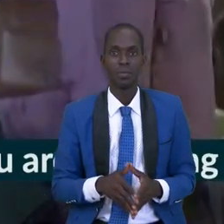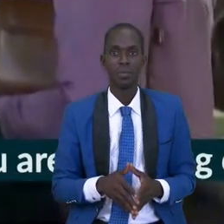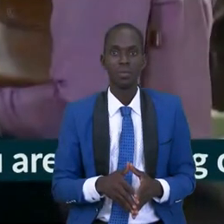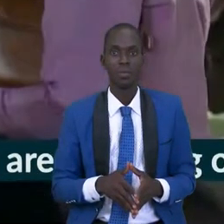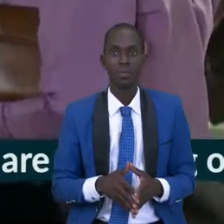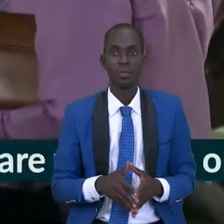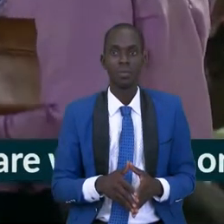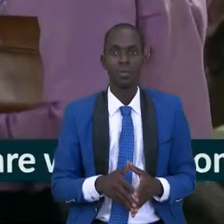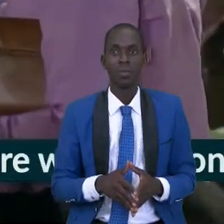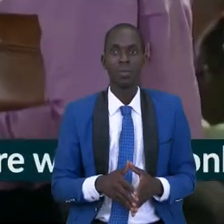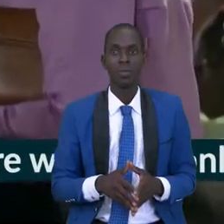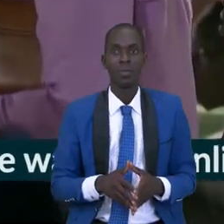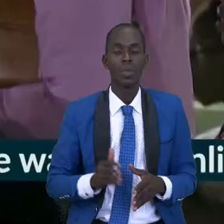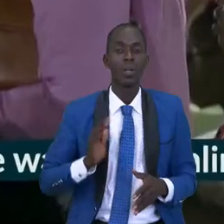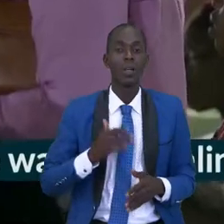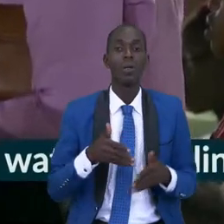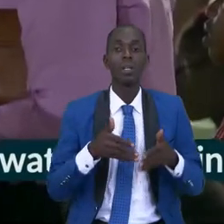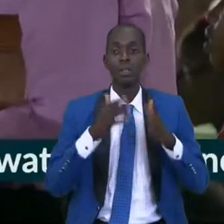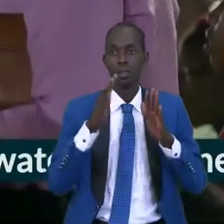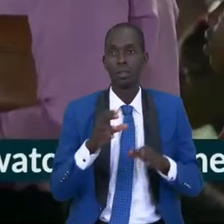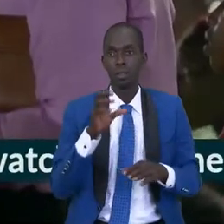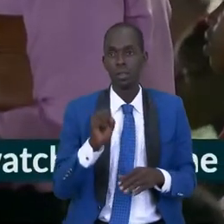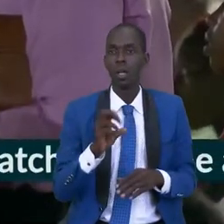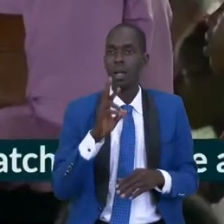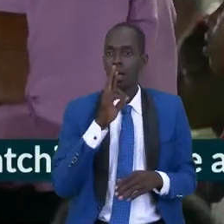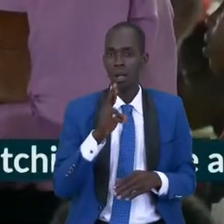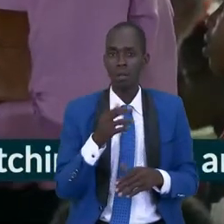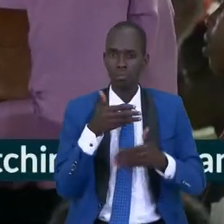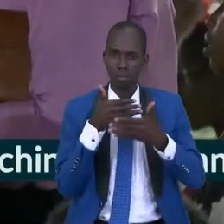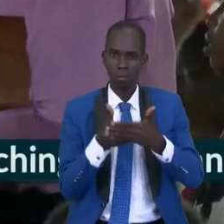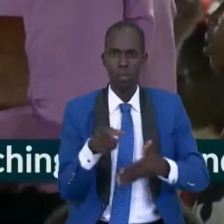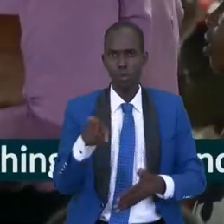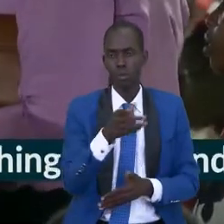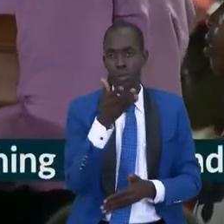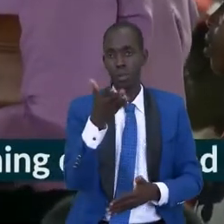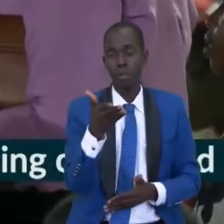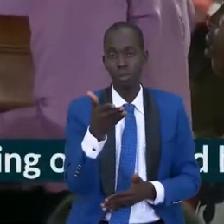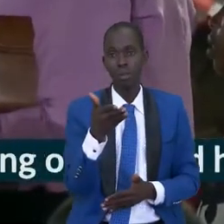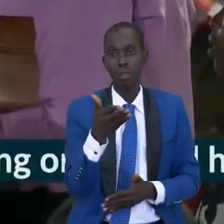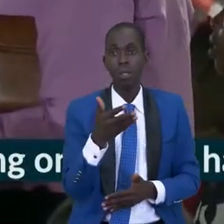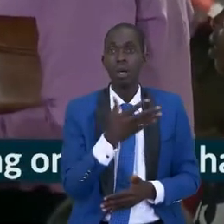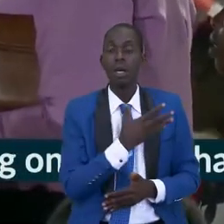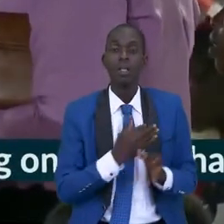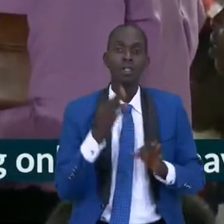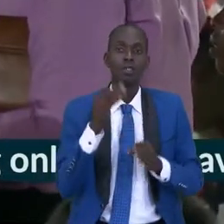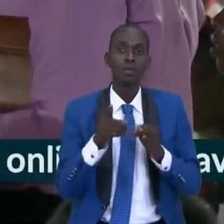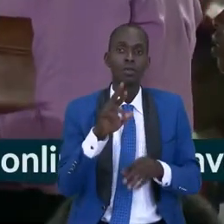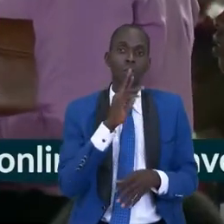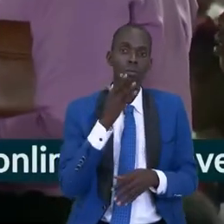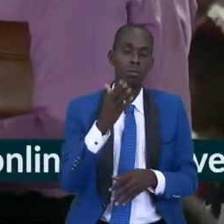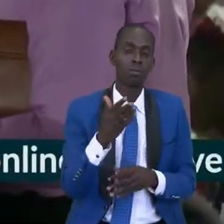Our counselors, let's get to where the converts are all over the camp.